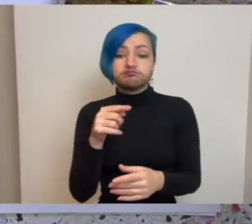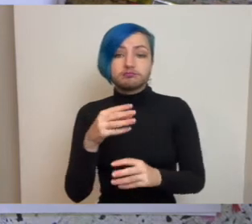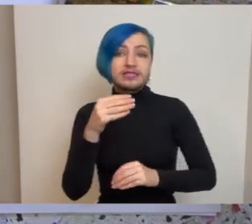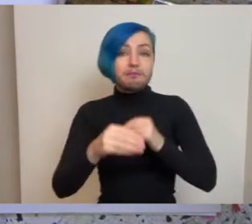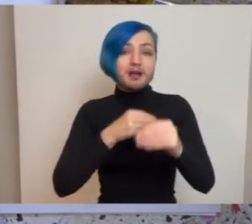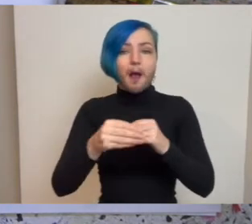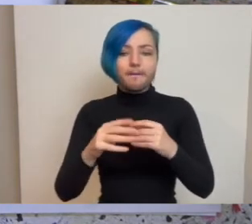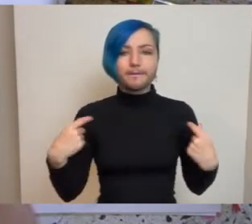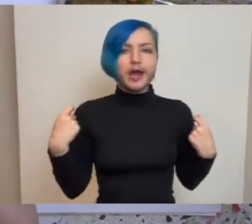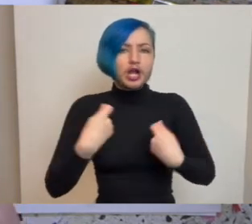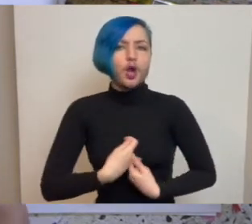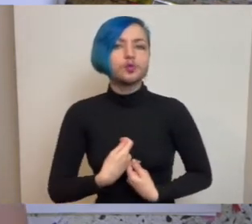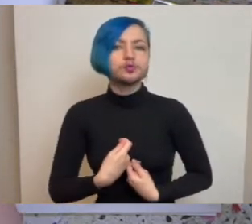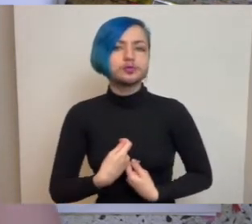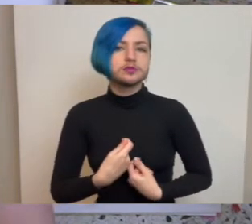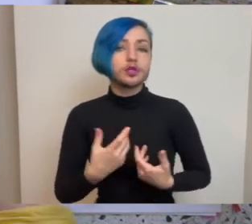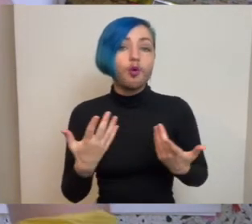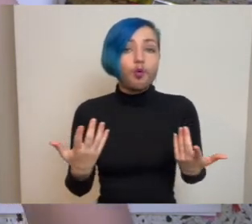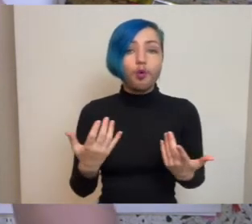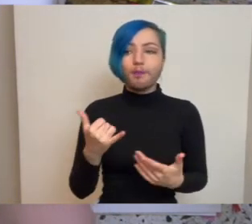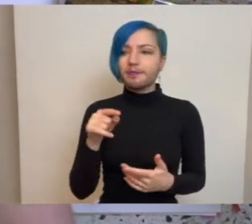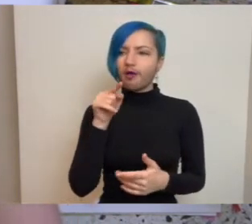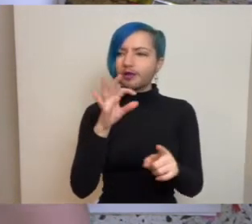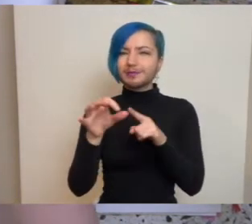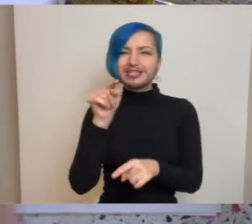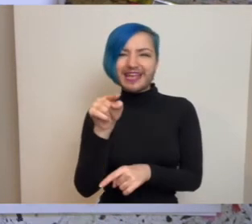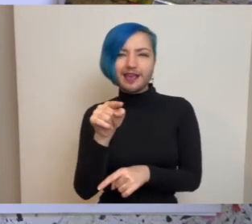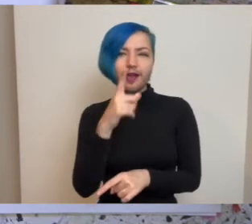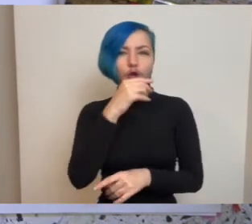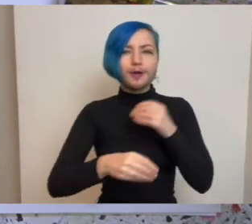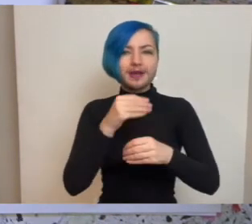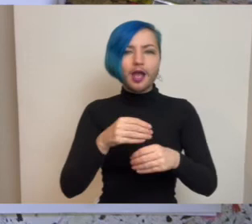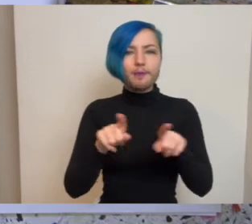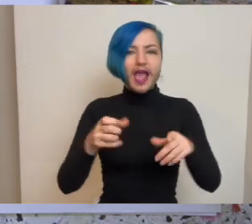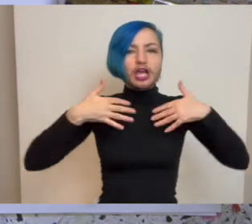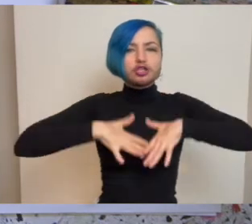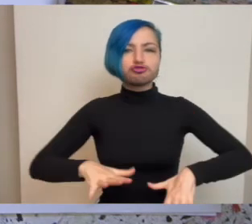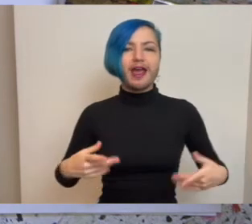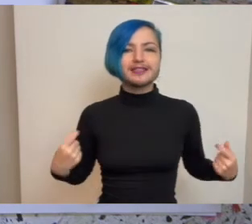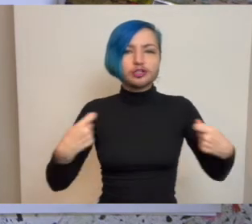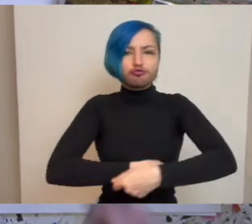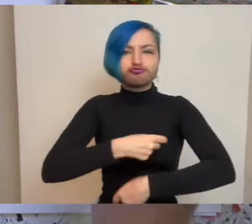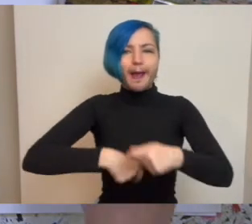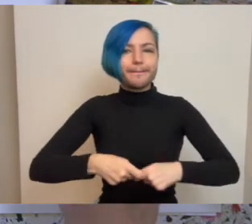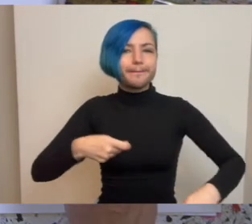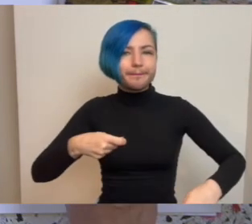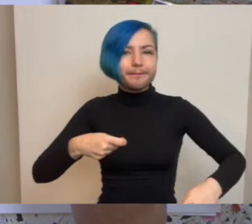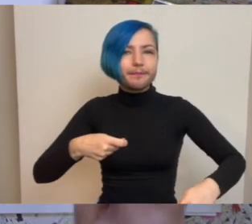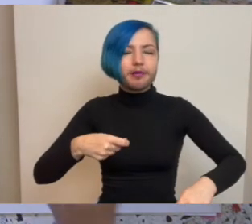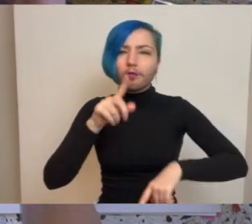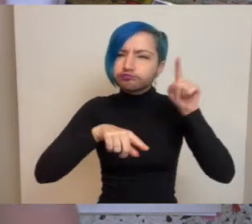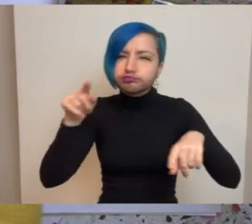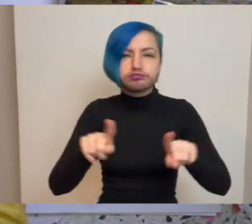a coat, or you could very much have turned, especially this one, could have been like a wrap dress or something. You know, there's loads of